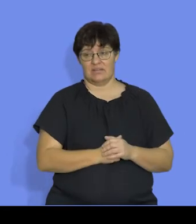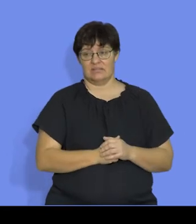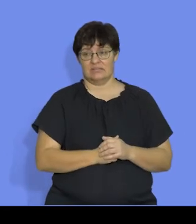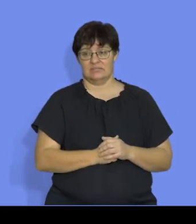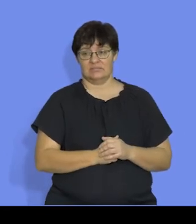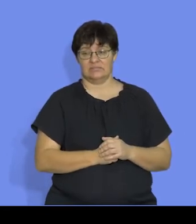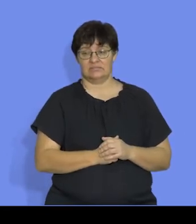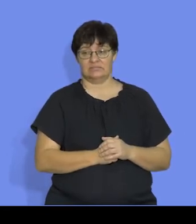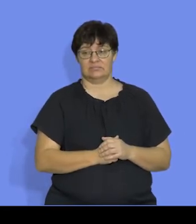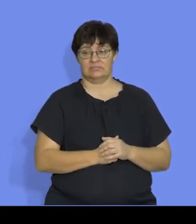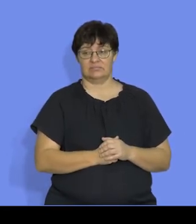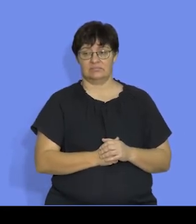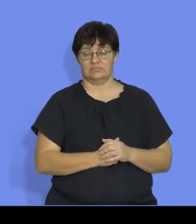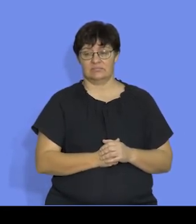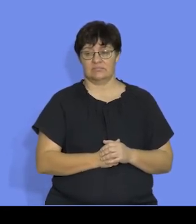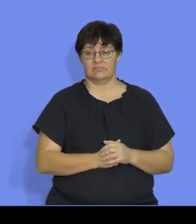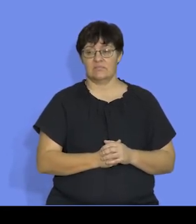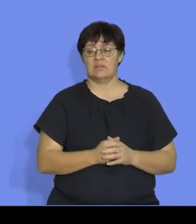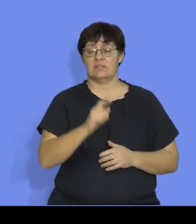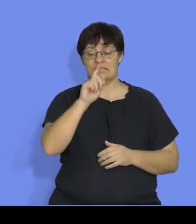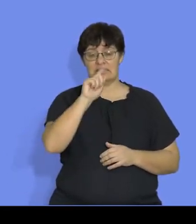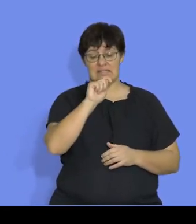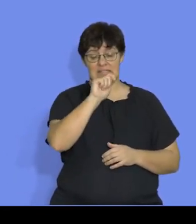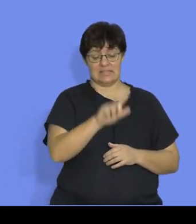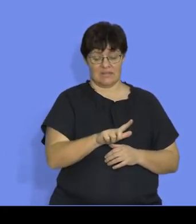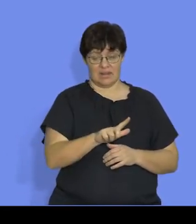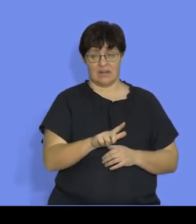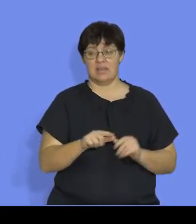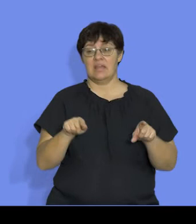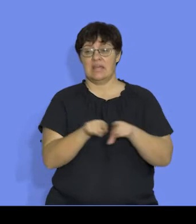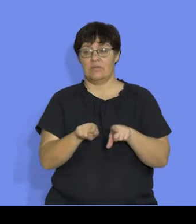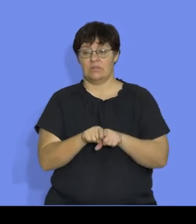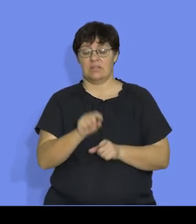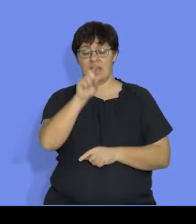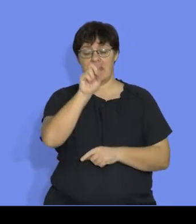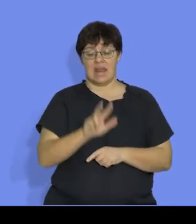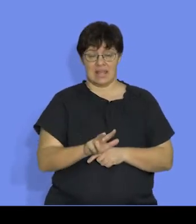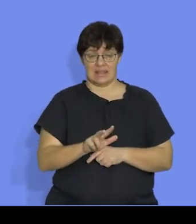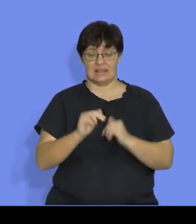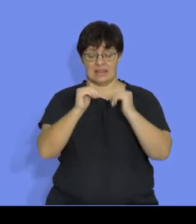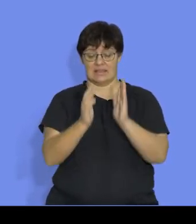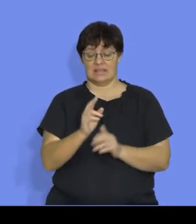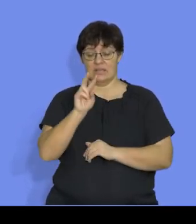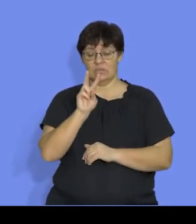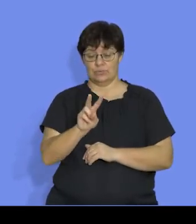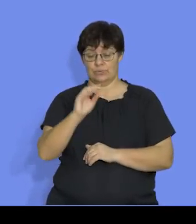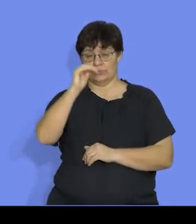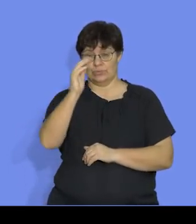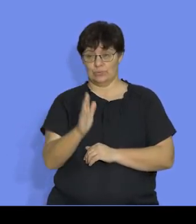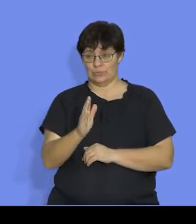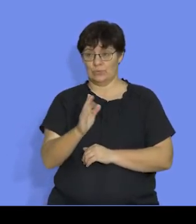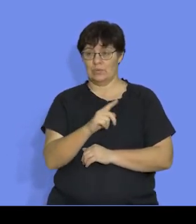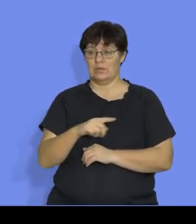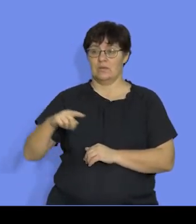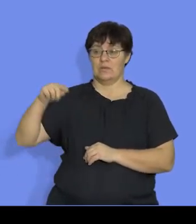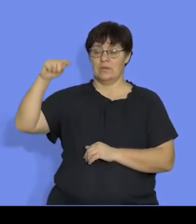7. So I'm going to have that T7 is going to be equal to an eighth